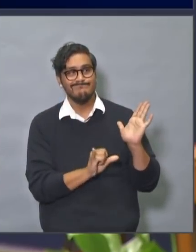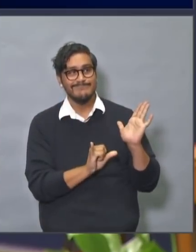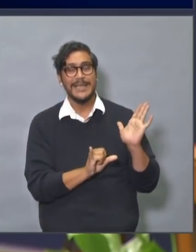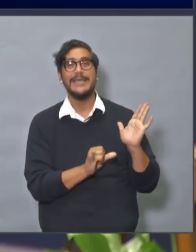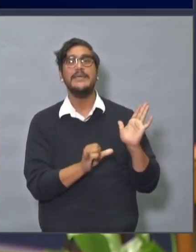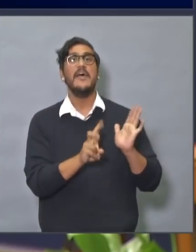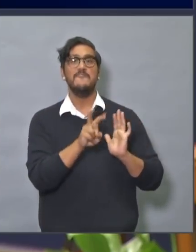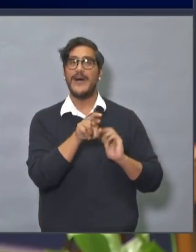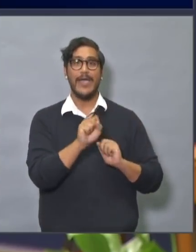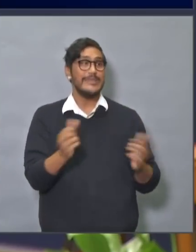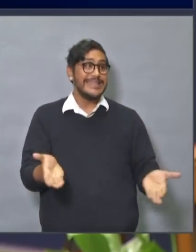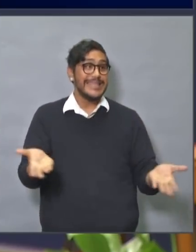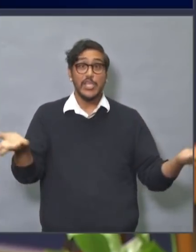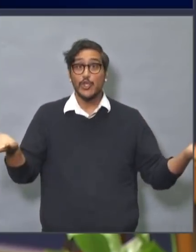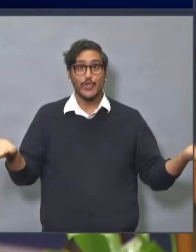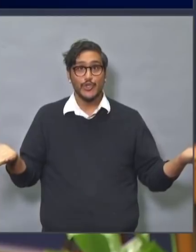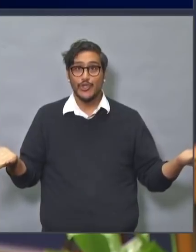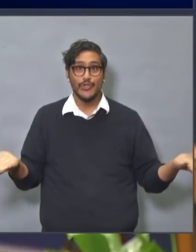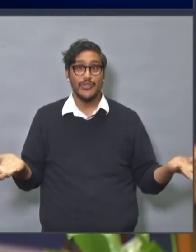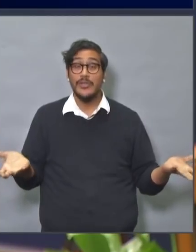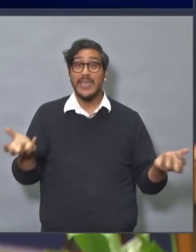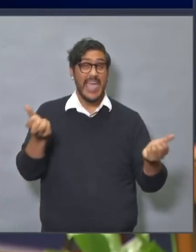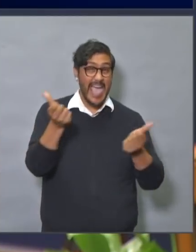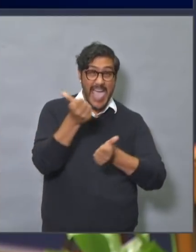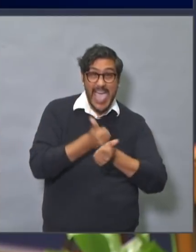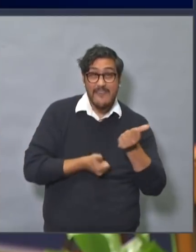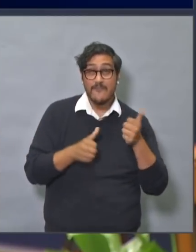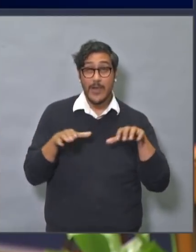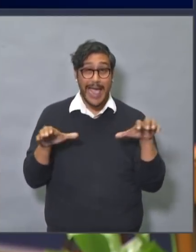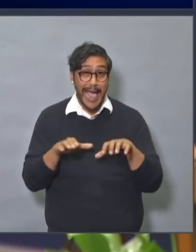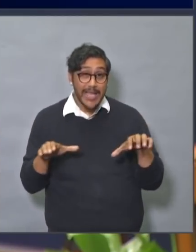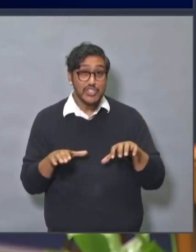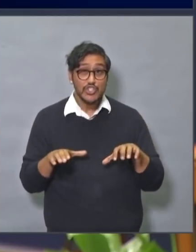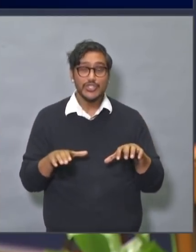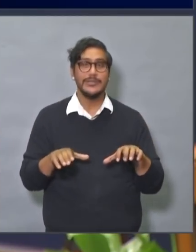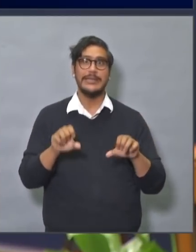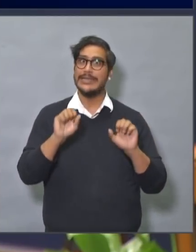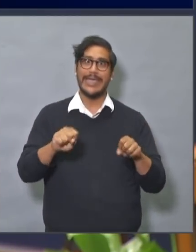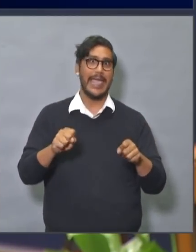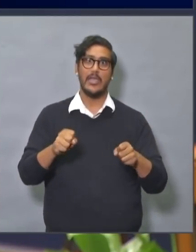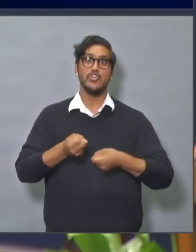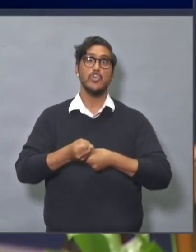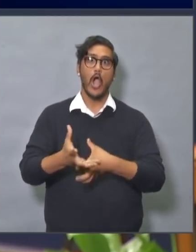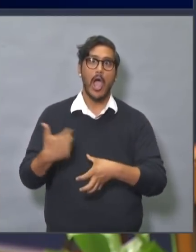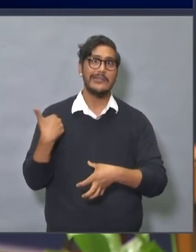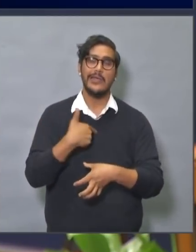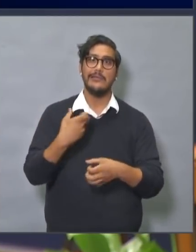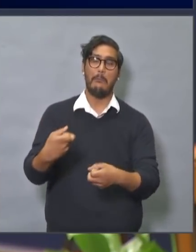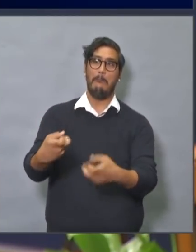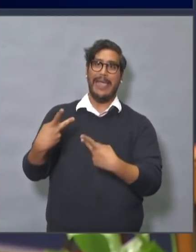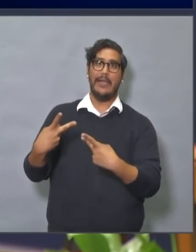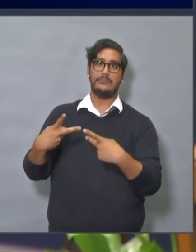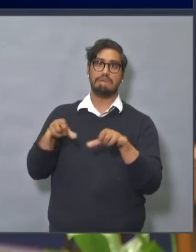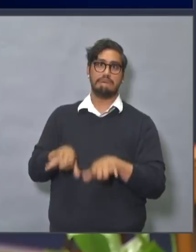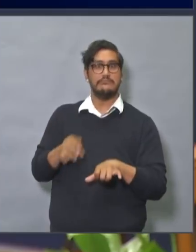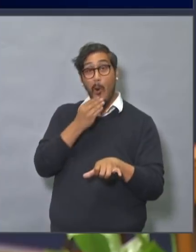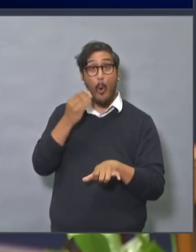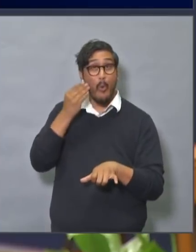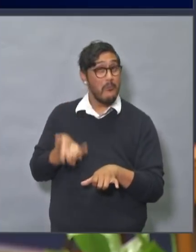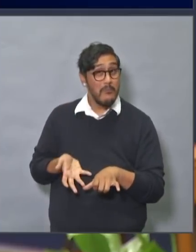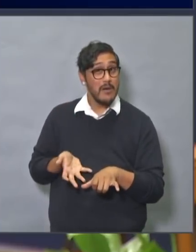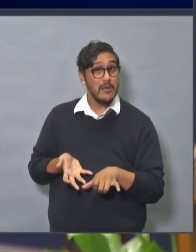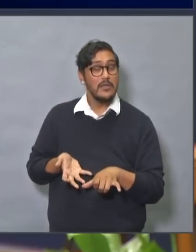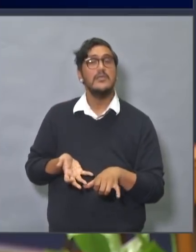is here, and every action they take can put us in a place where we have to go back to safer at home. So I would hope we'd all work together toward that, because